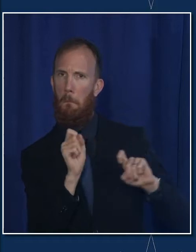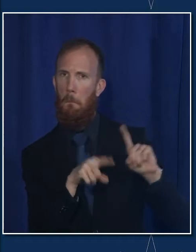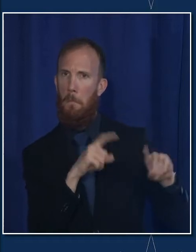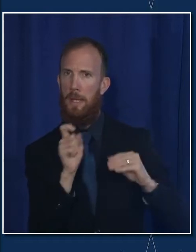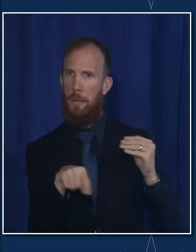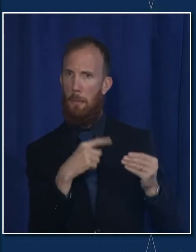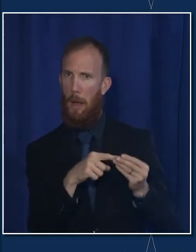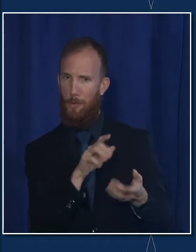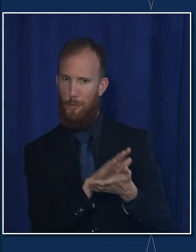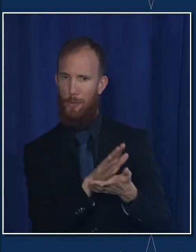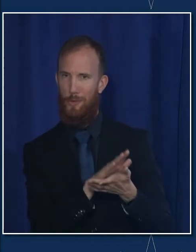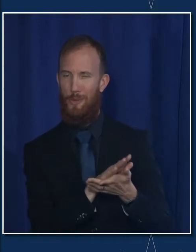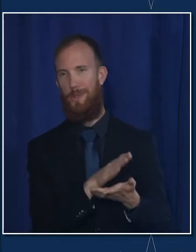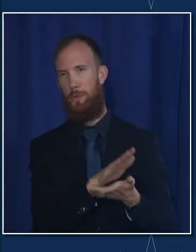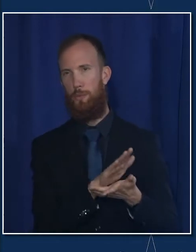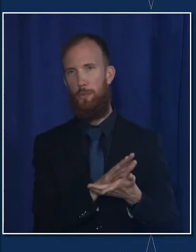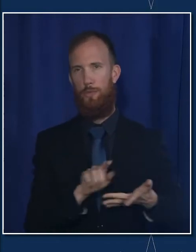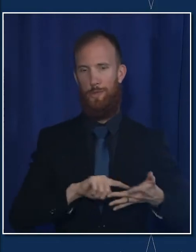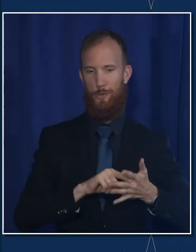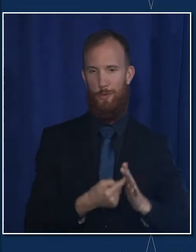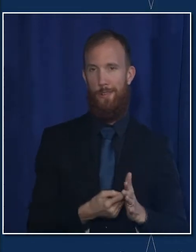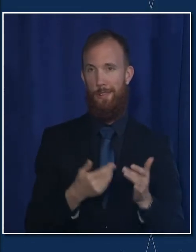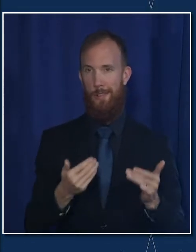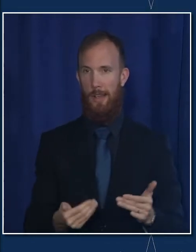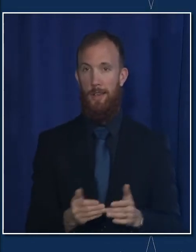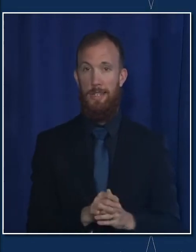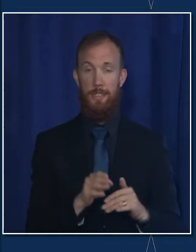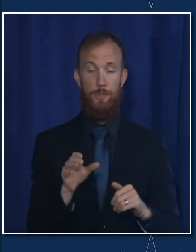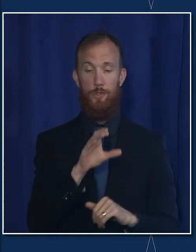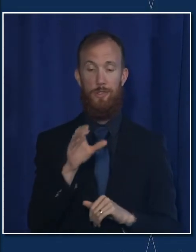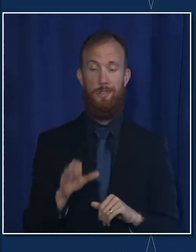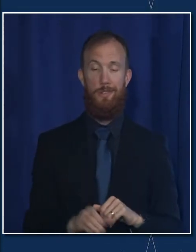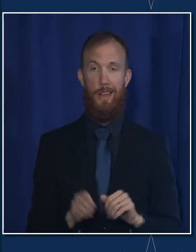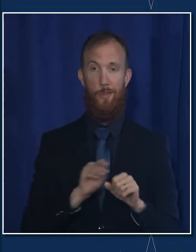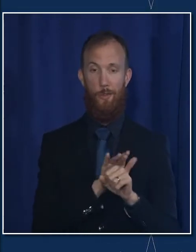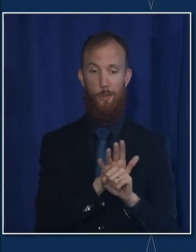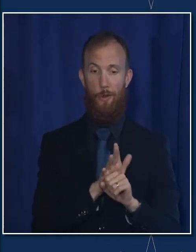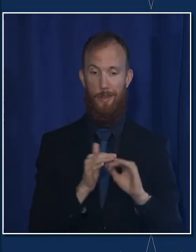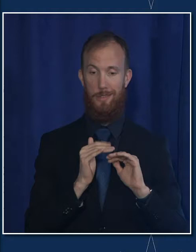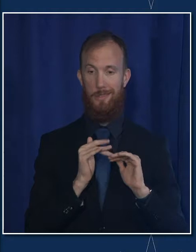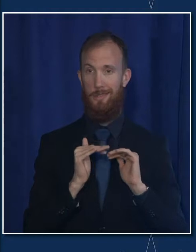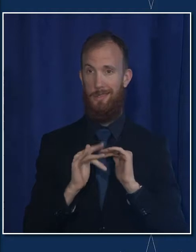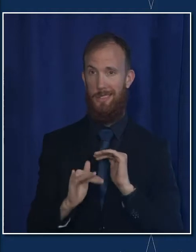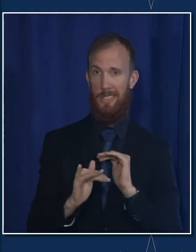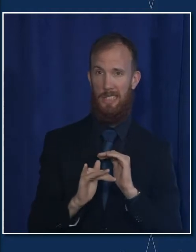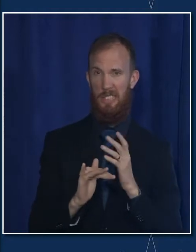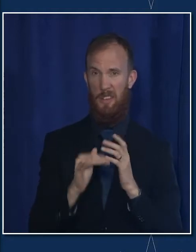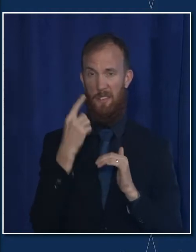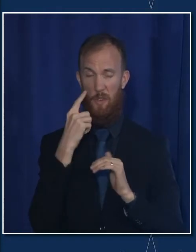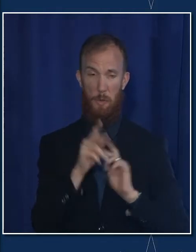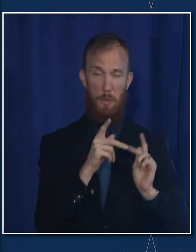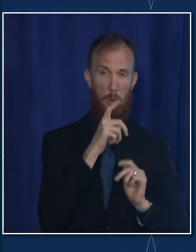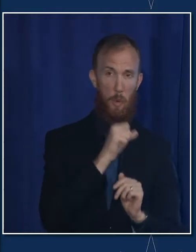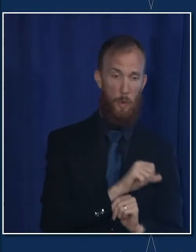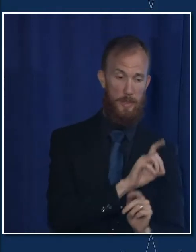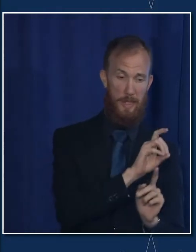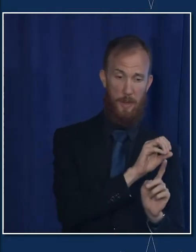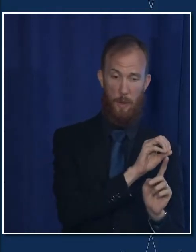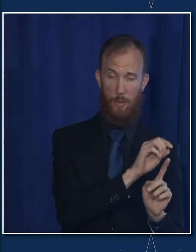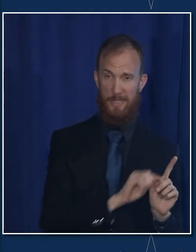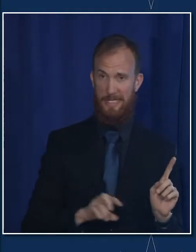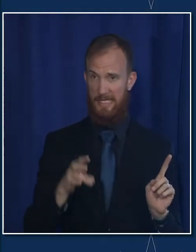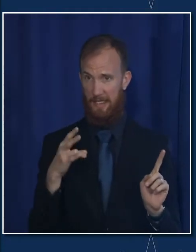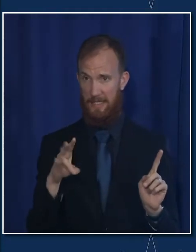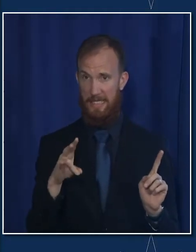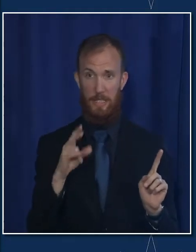school is coming back into session. Chicago COVID cases do remain relatively low among 0 to 17-year-olds. It's that blue line on there.